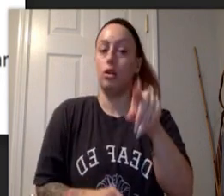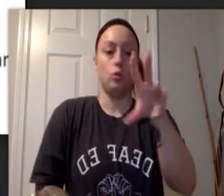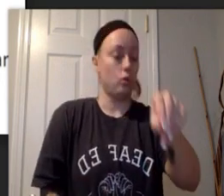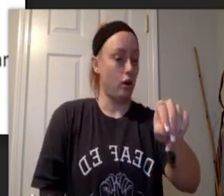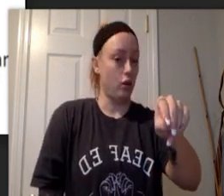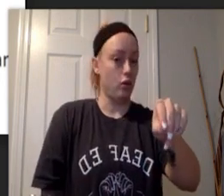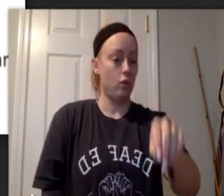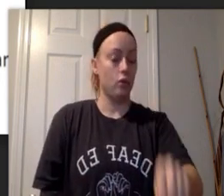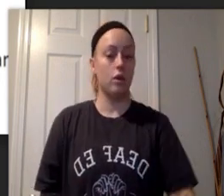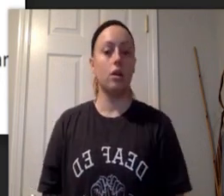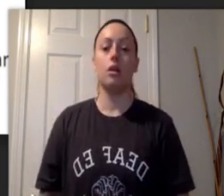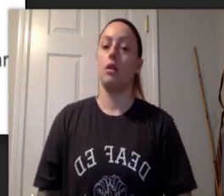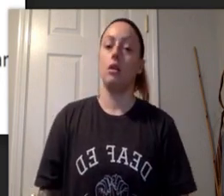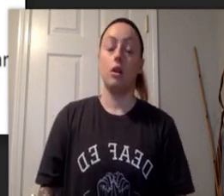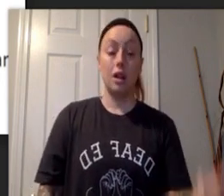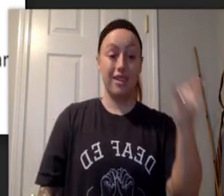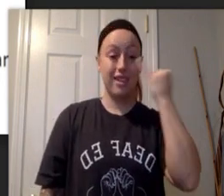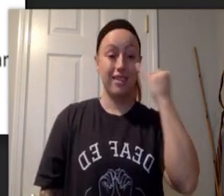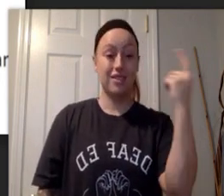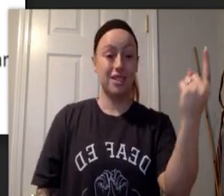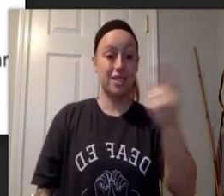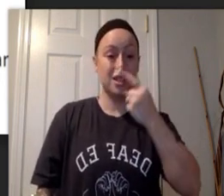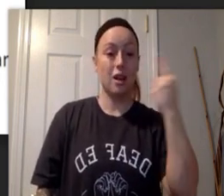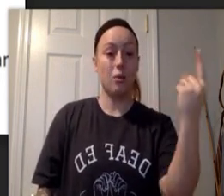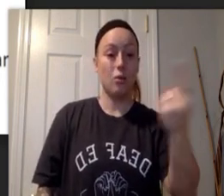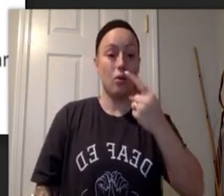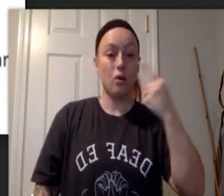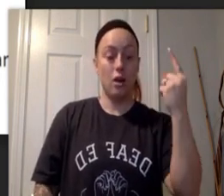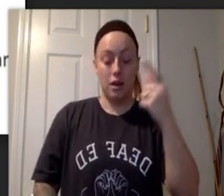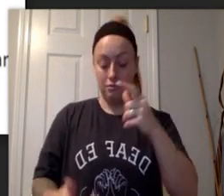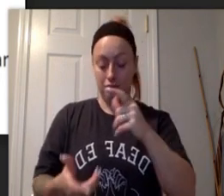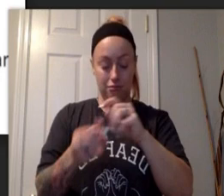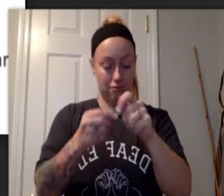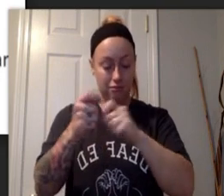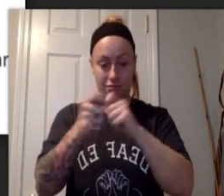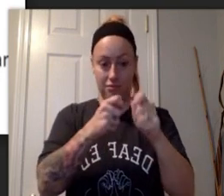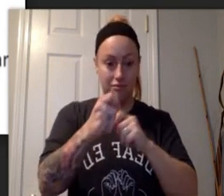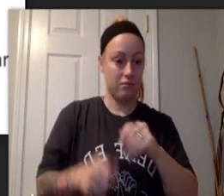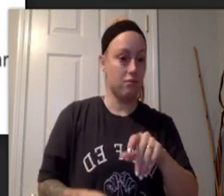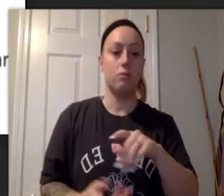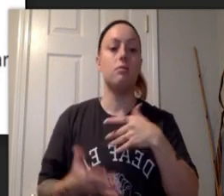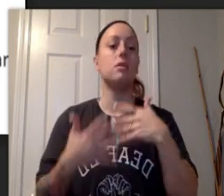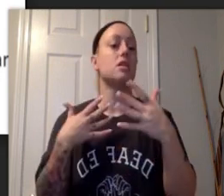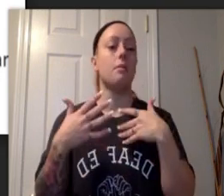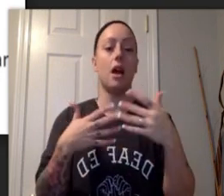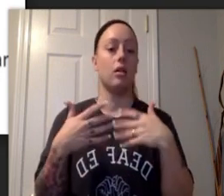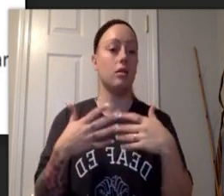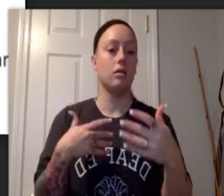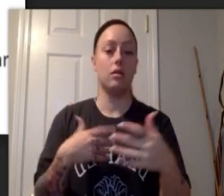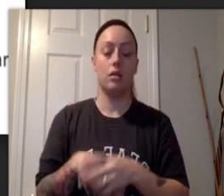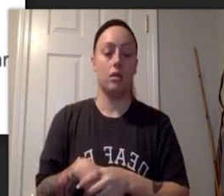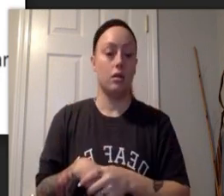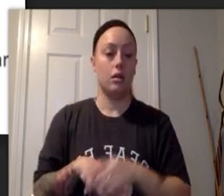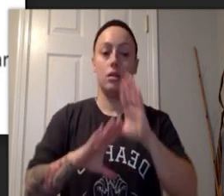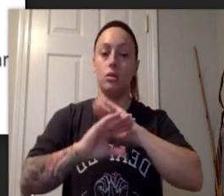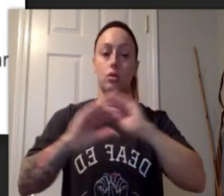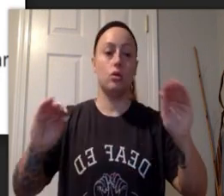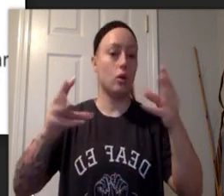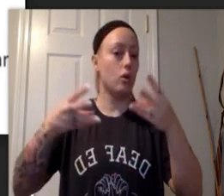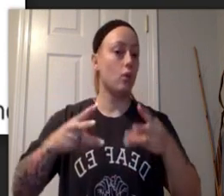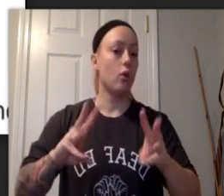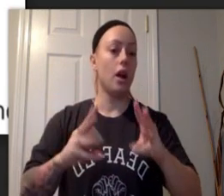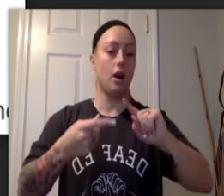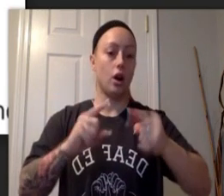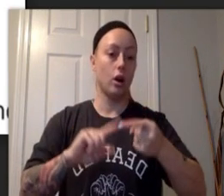out random, because if somebody tampers with it, it doesn't matter. They're not going to hurt themselves or others. There's no way to hurt anyone with a